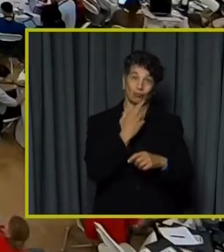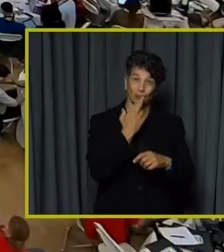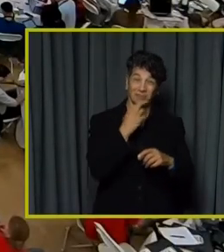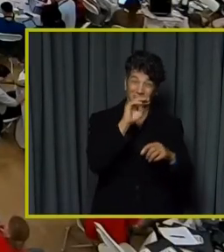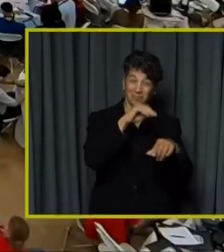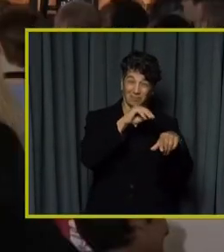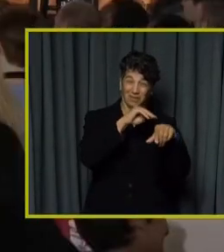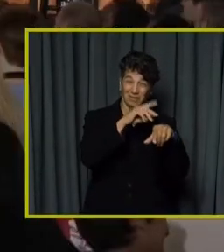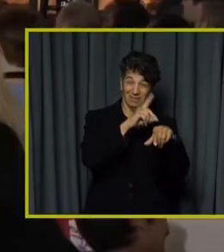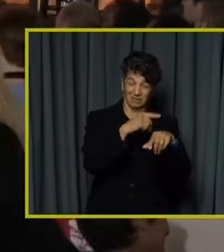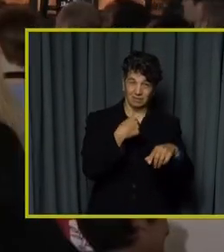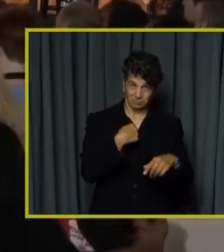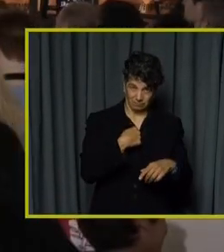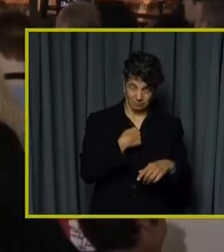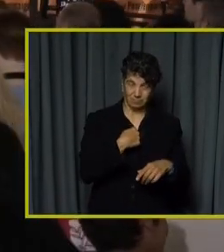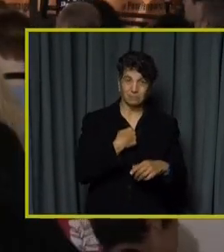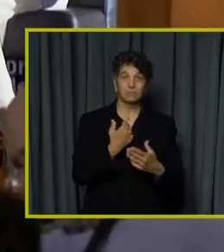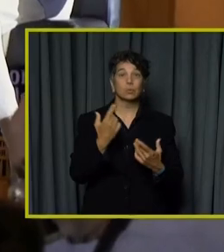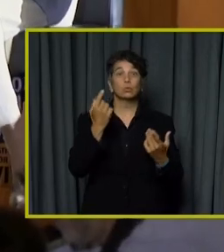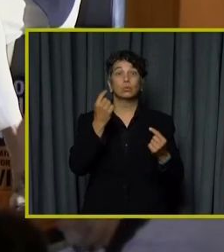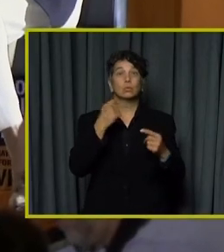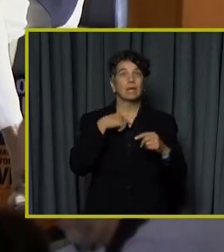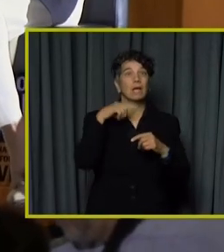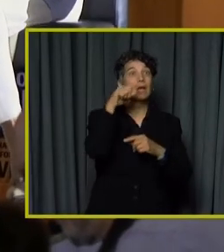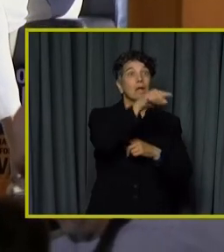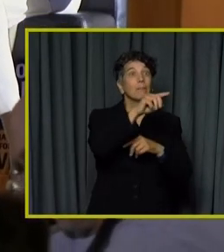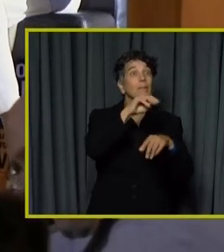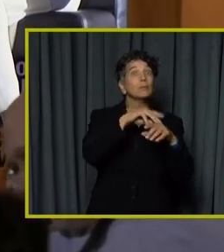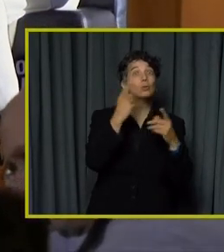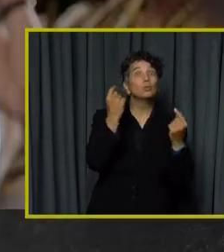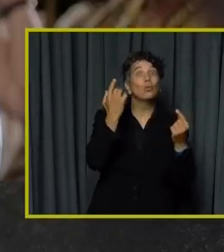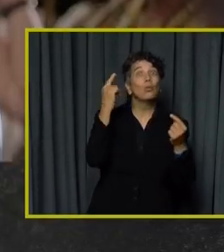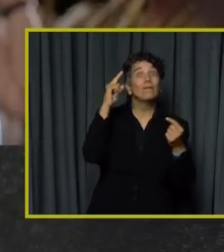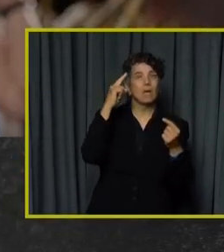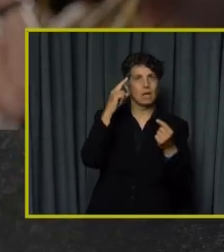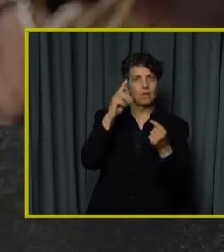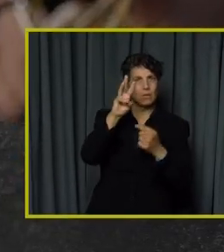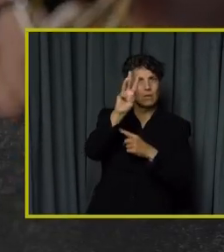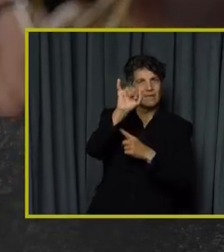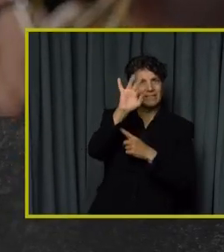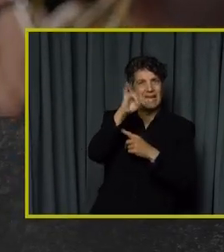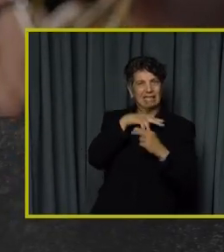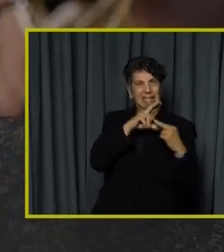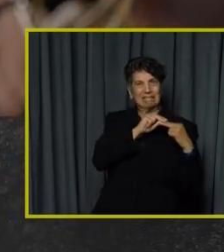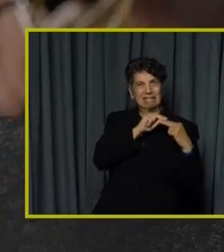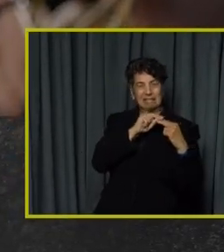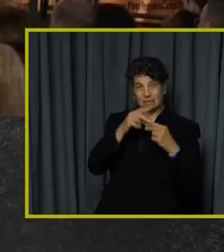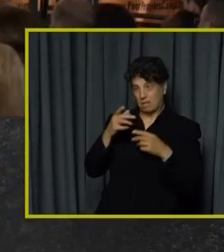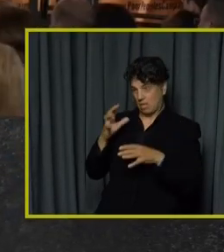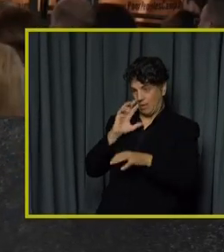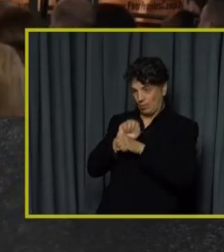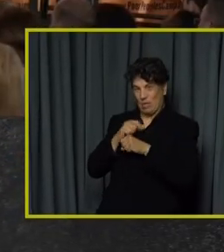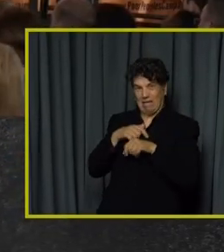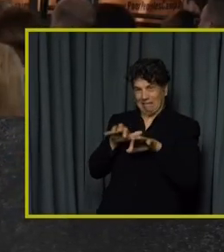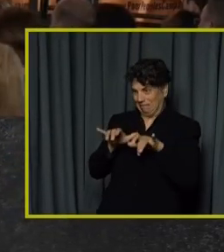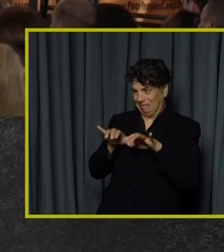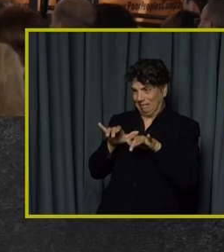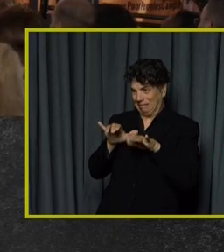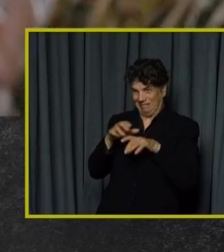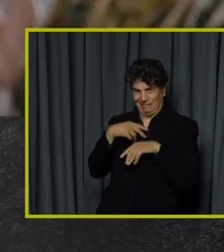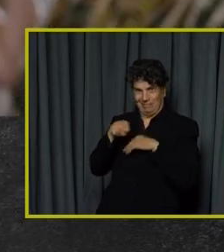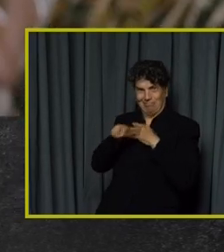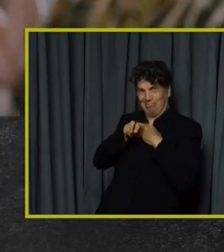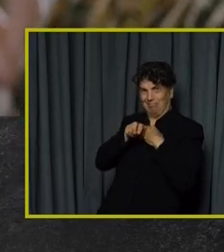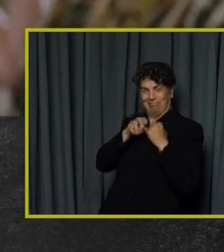Jada Rackard. I'm from Boston, Mass., and I'm 10 years old and I'm going into the sixth grade. We are a mile